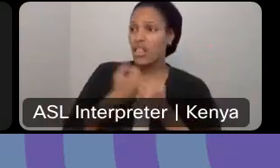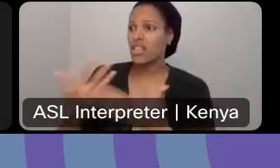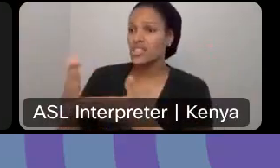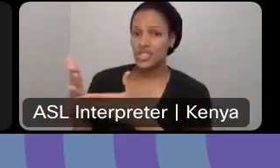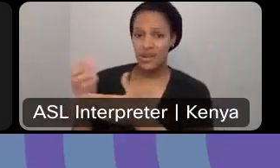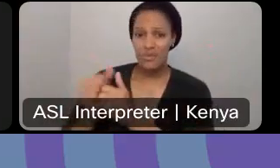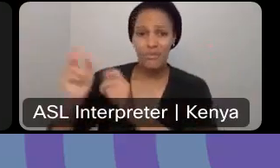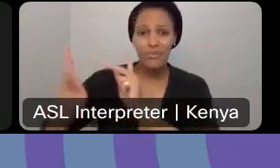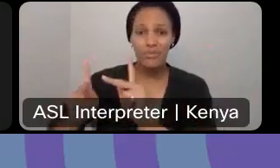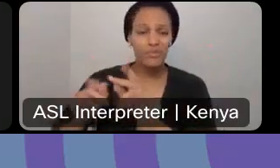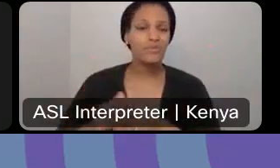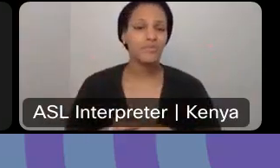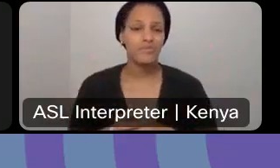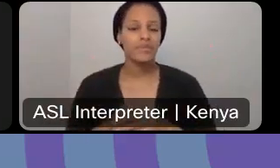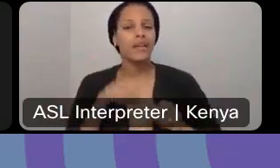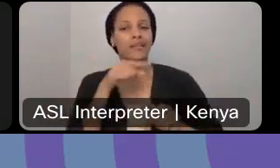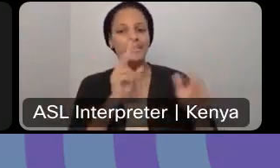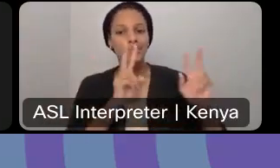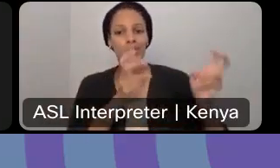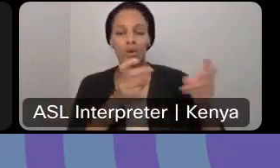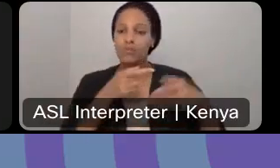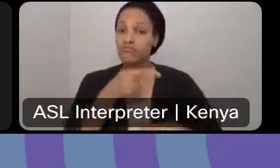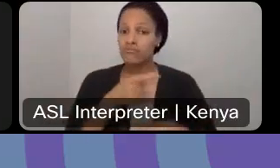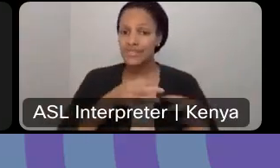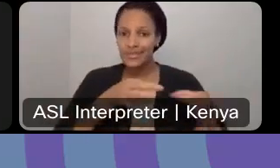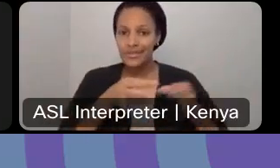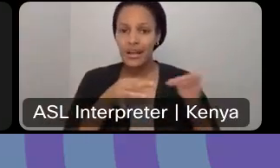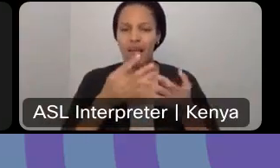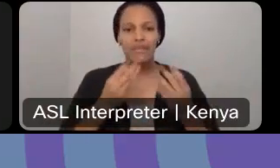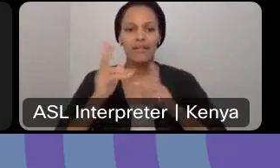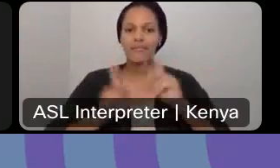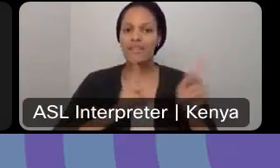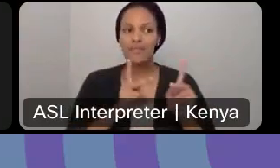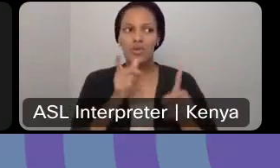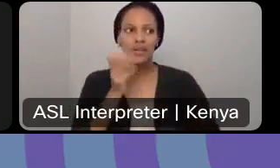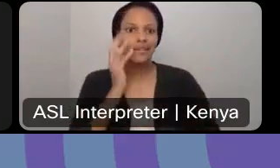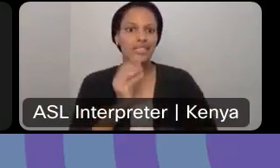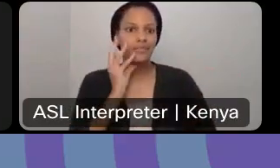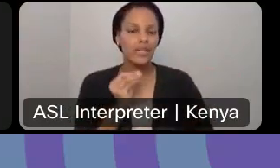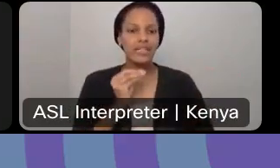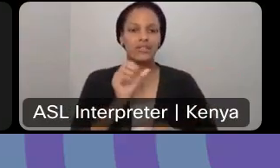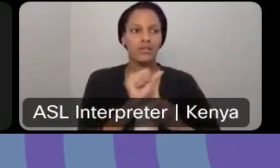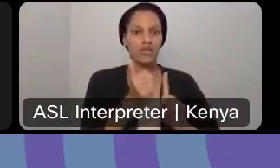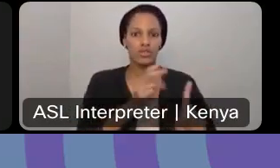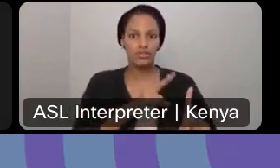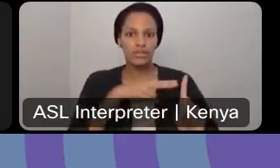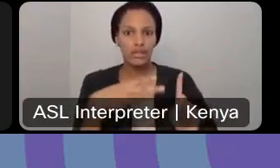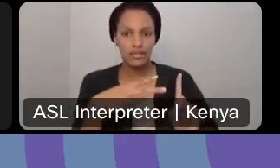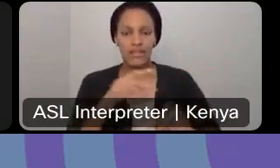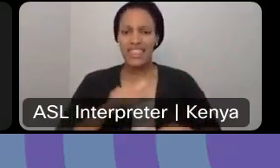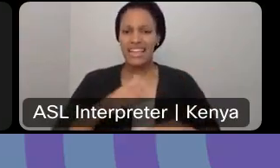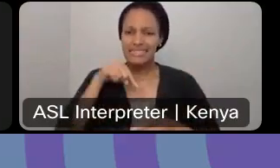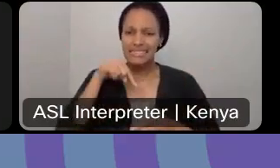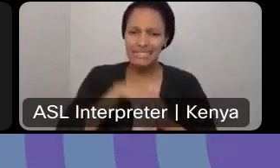This quote describes what so many people with alternative perceptions experience, that deep feeling that